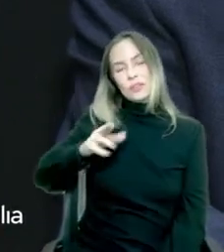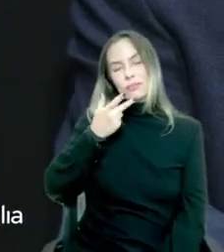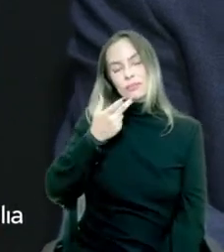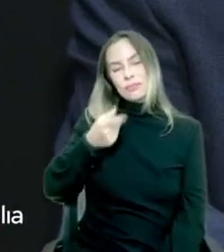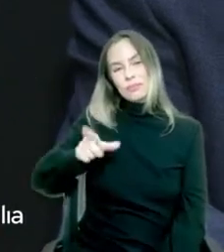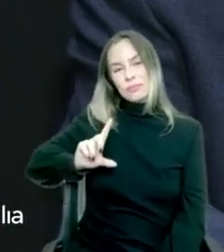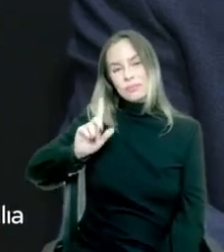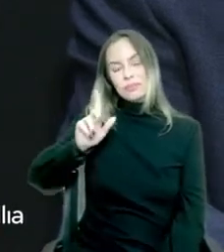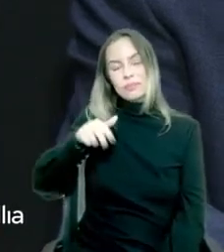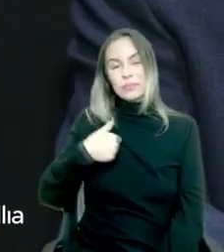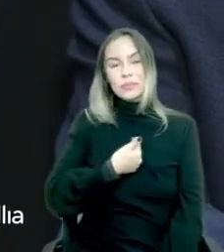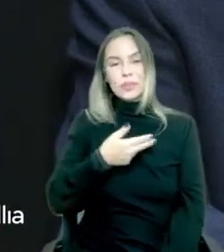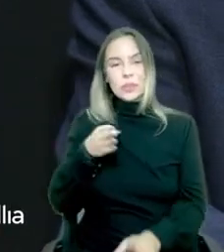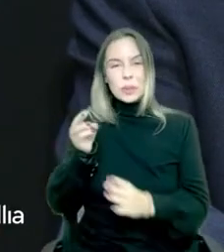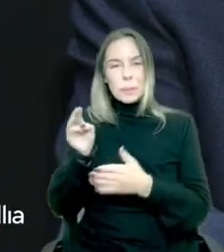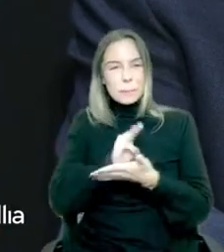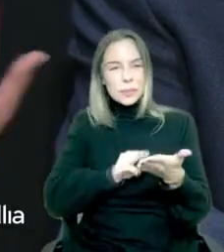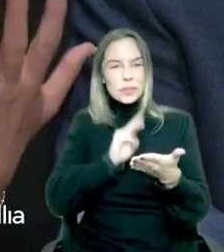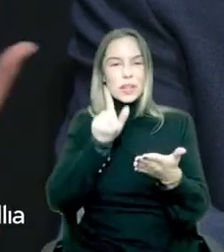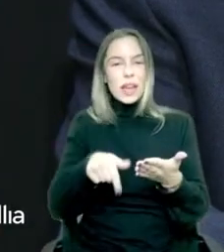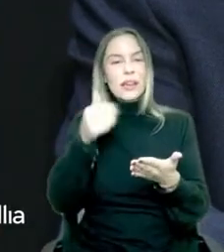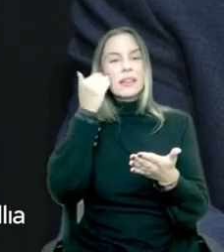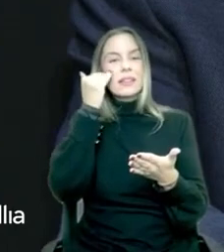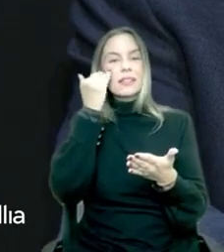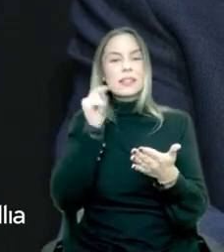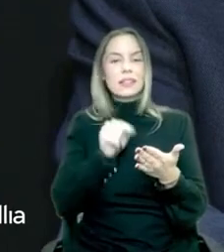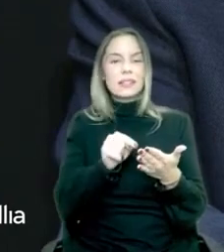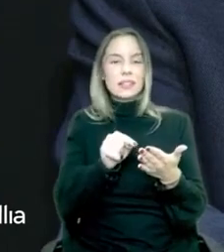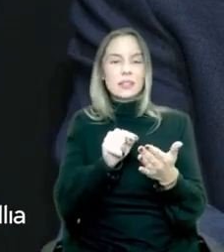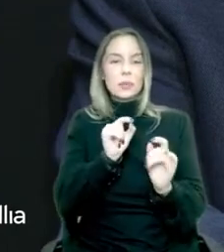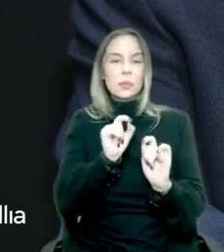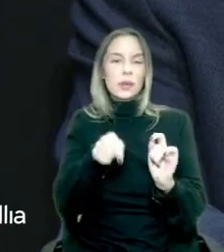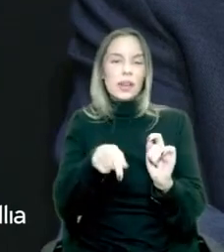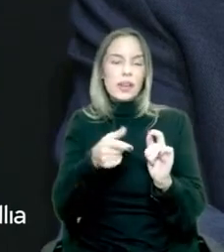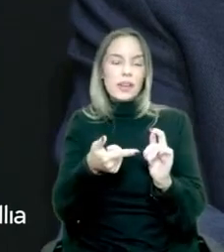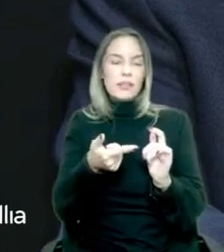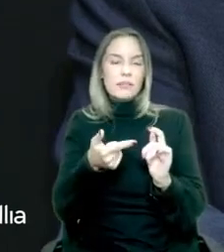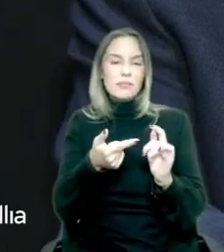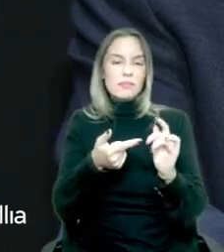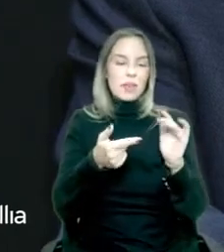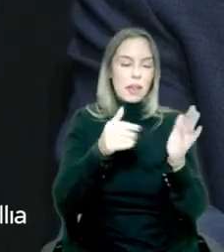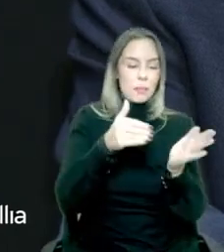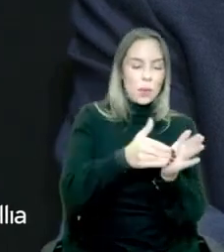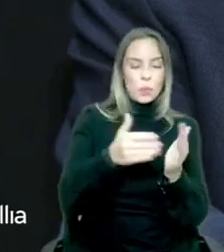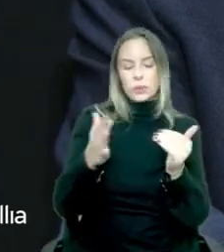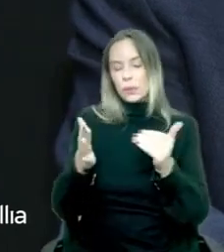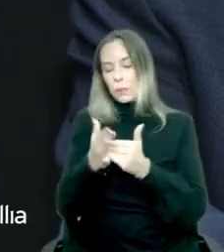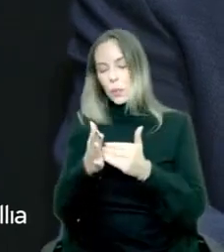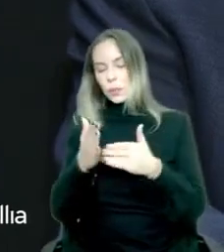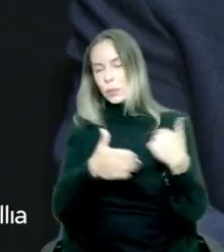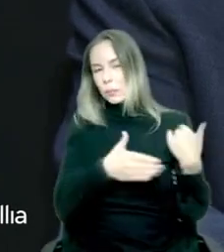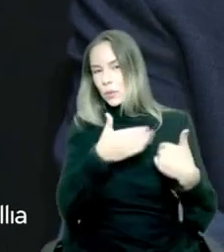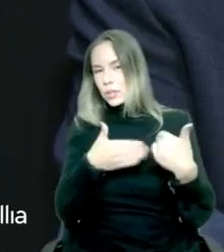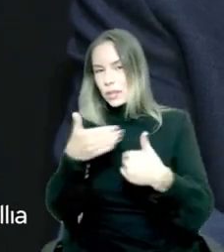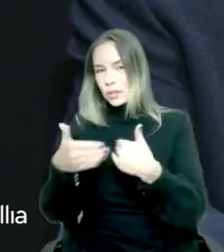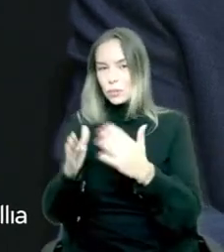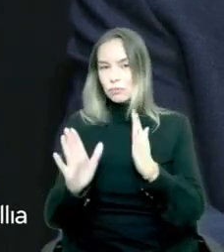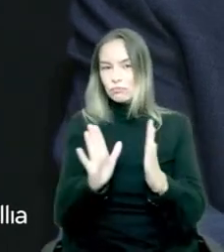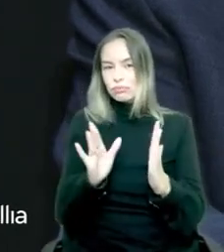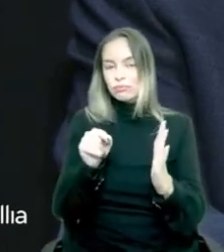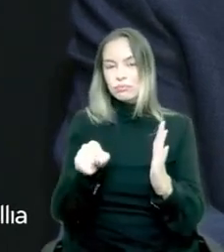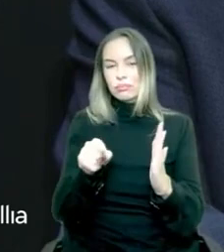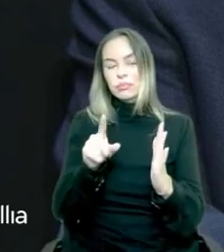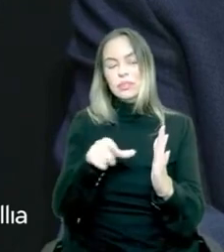really understand what is that end-to-end process. So one of the very first generative AI